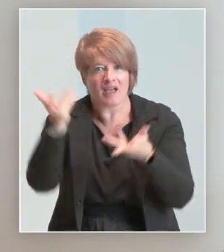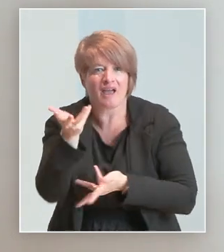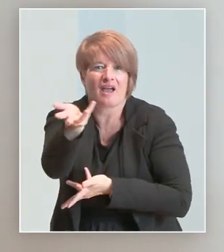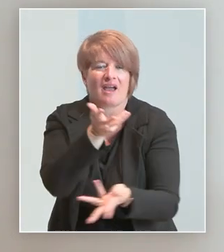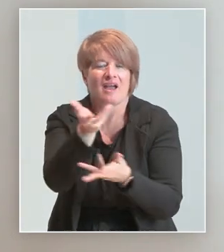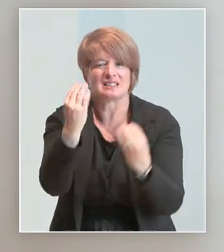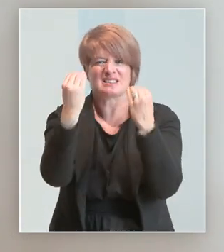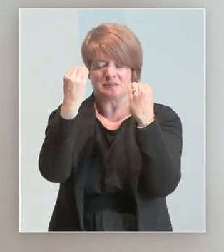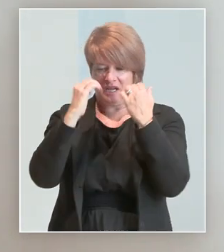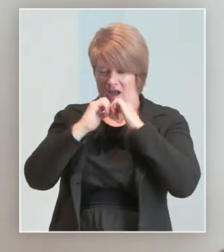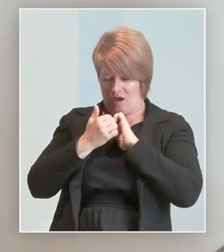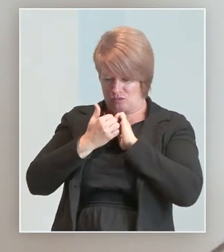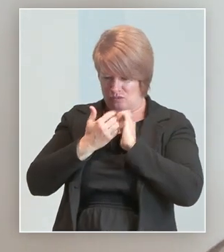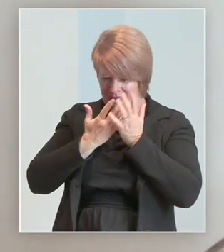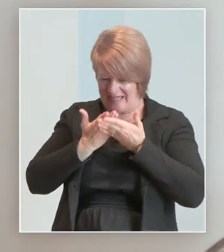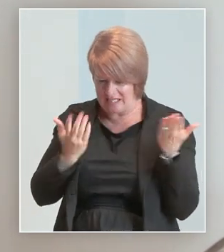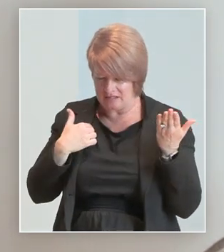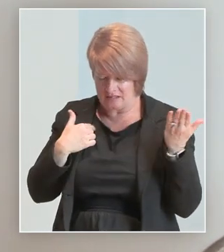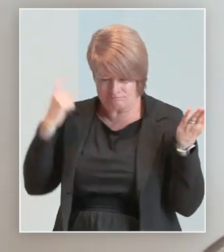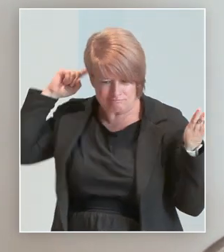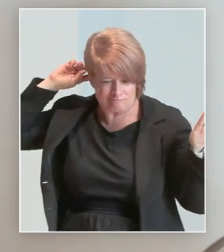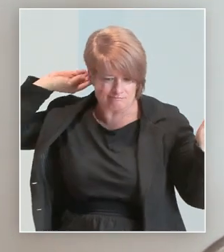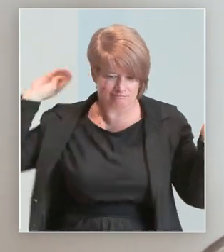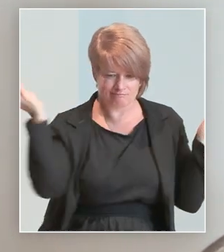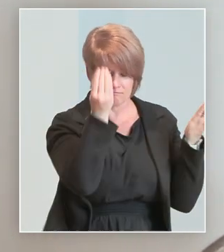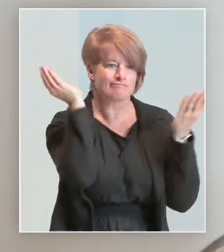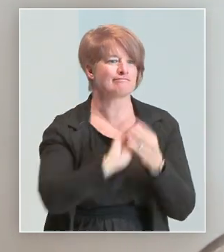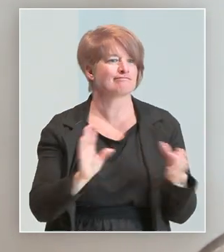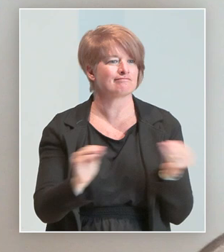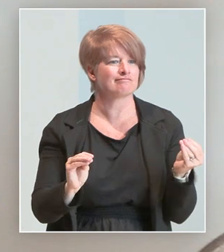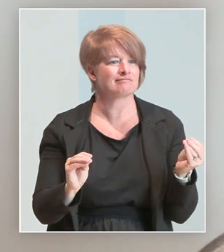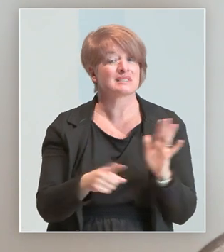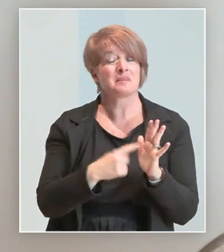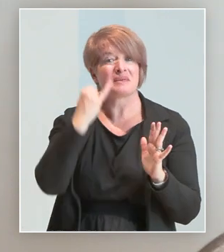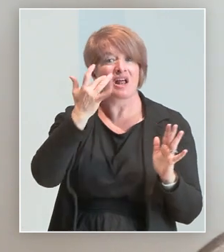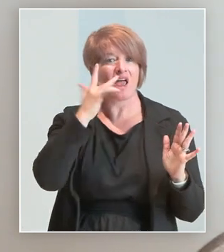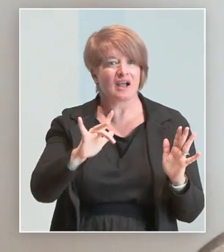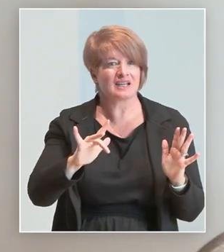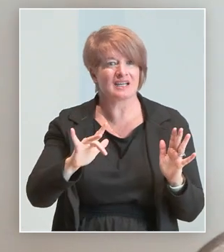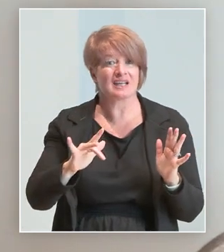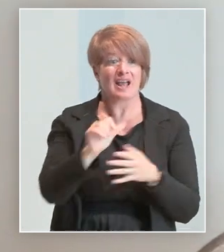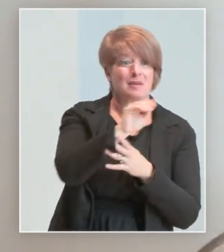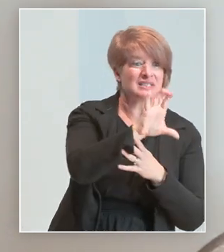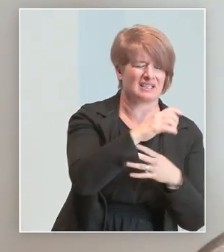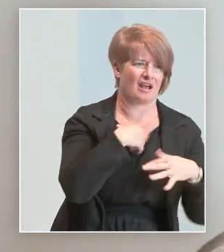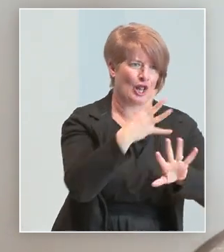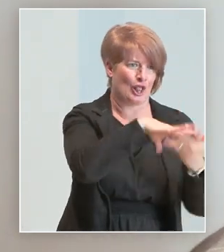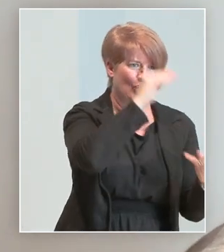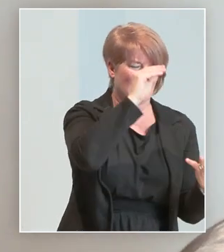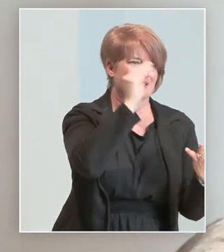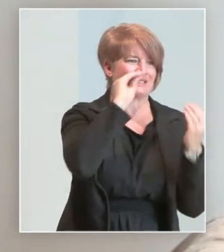you how to translate from unsaid to said. Sometimes, if you're lucky, they teach you how to unmake the alphabet.